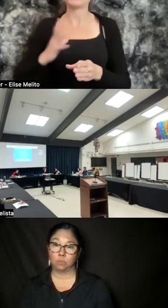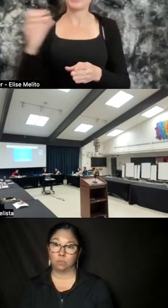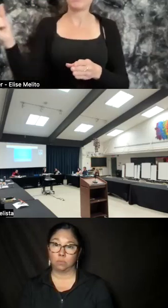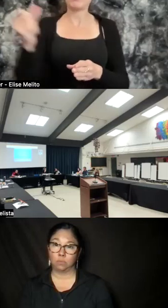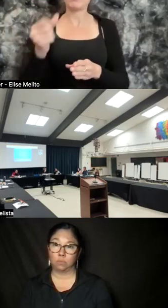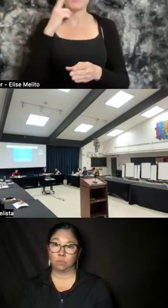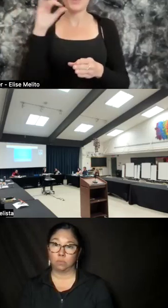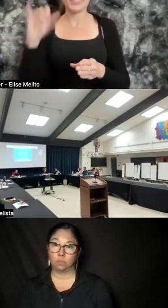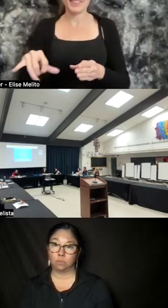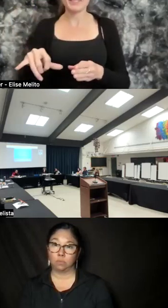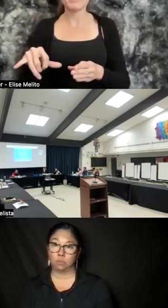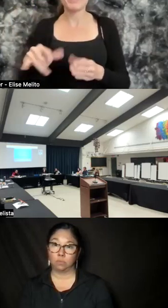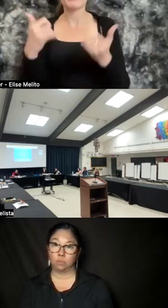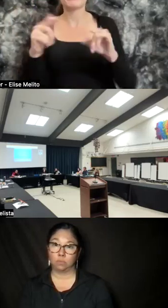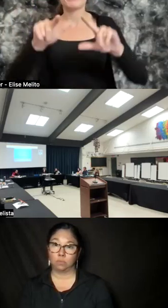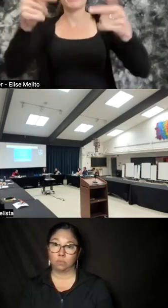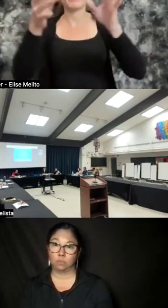that role.